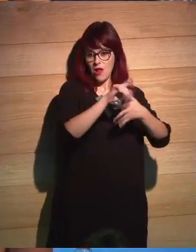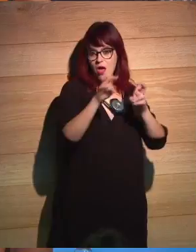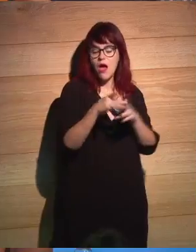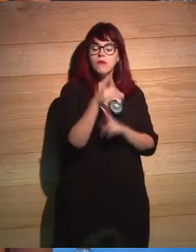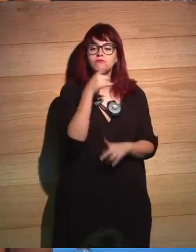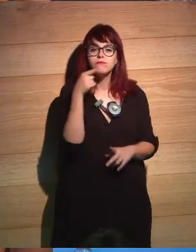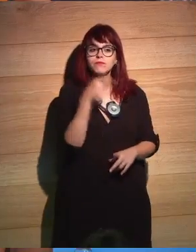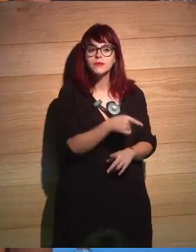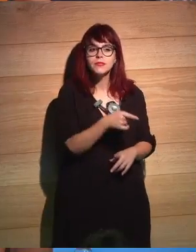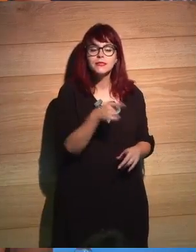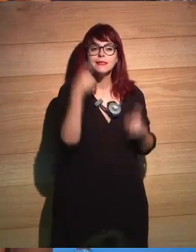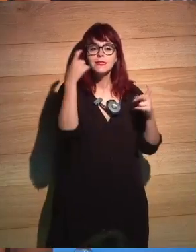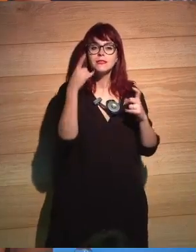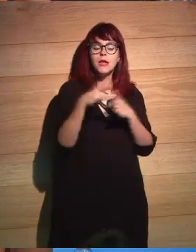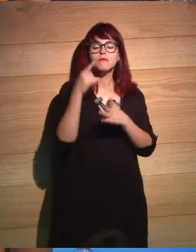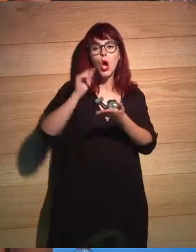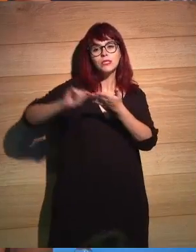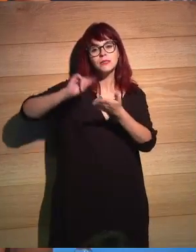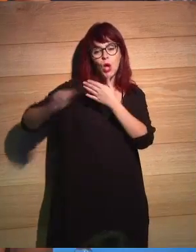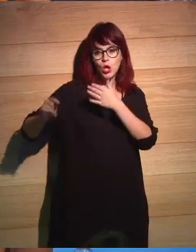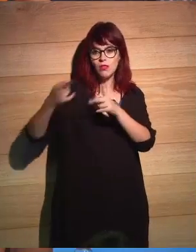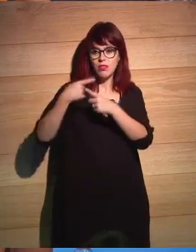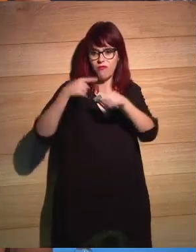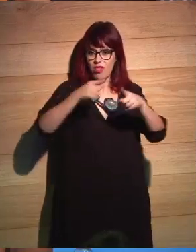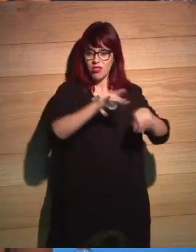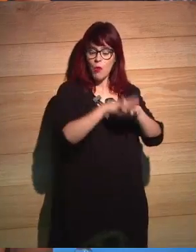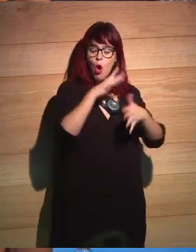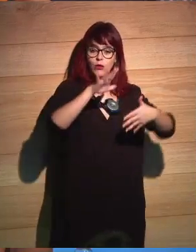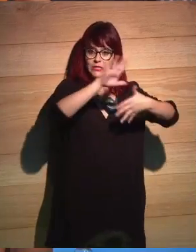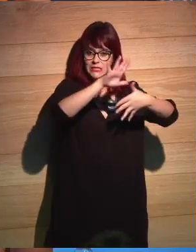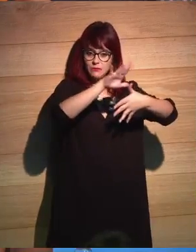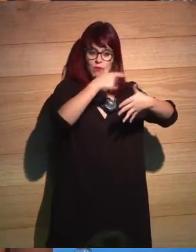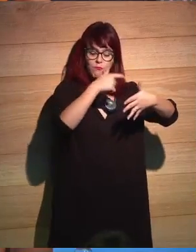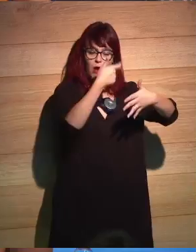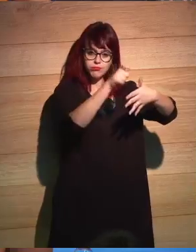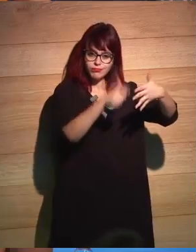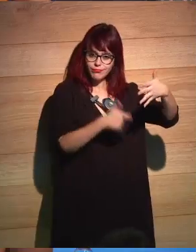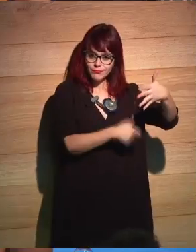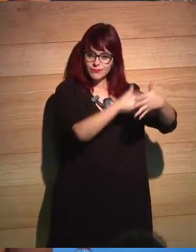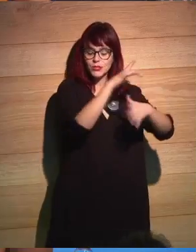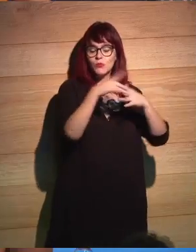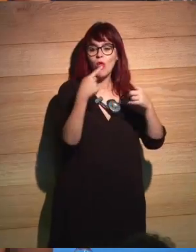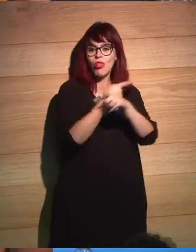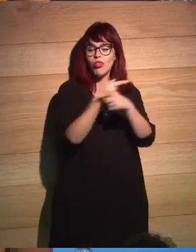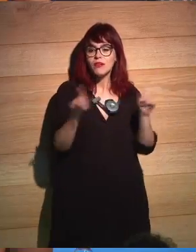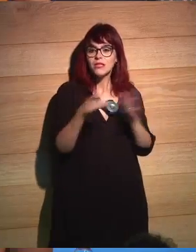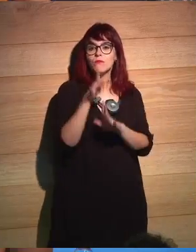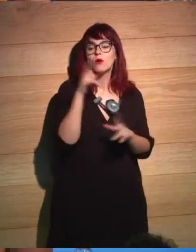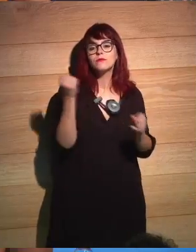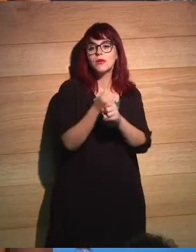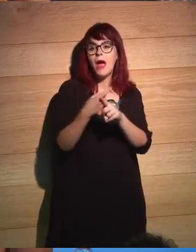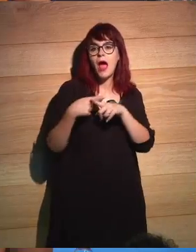writers boom in Latin America, is to try and connect very different types